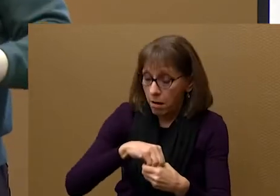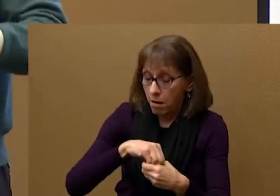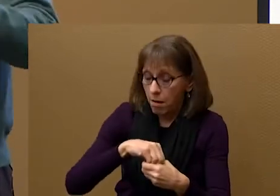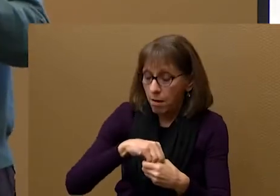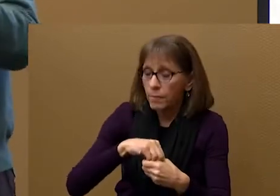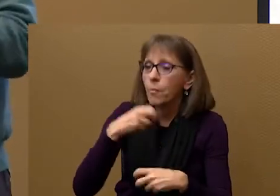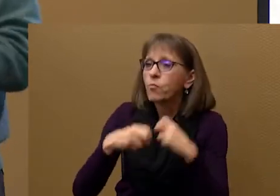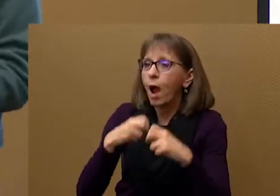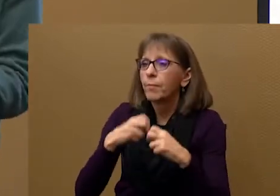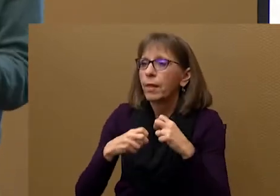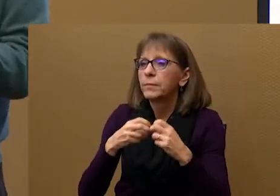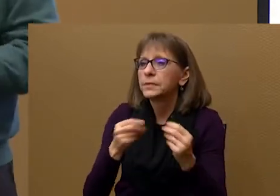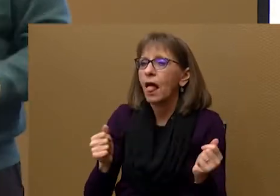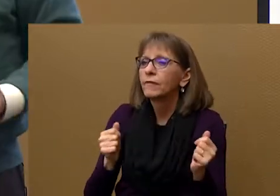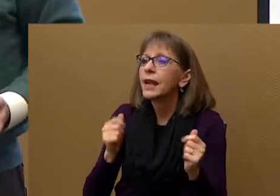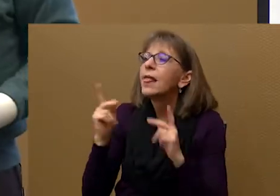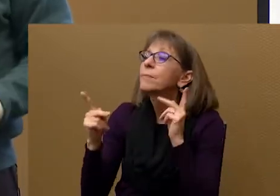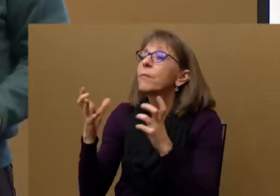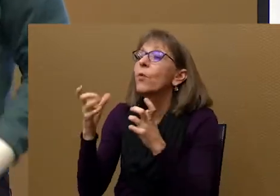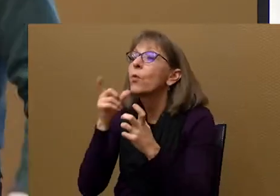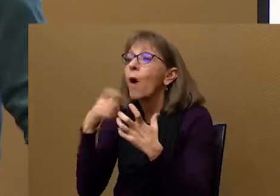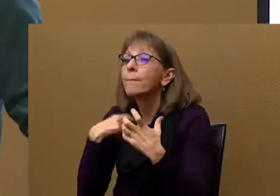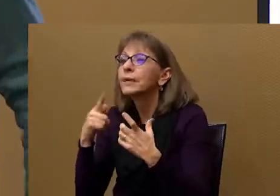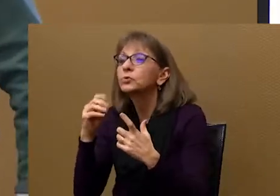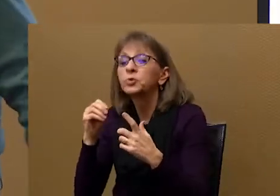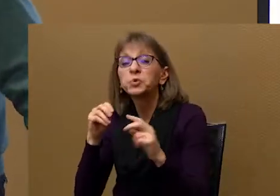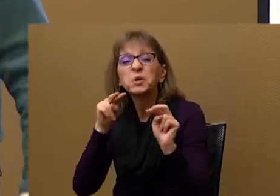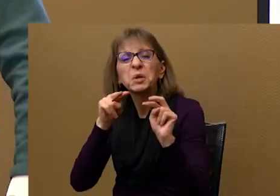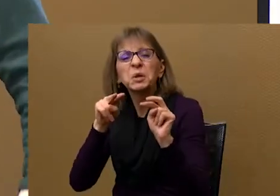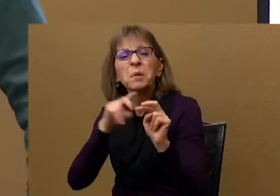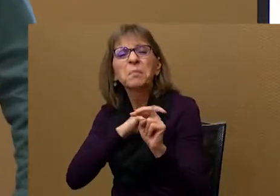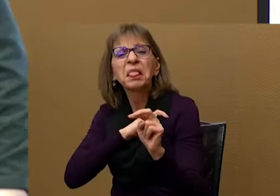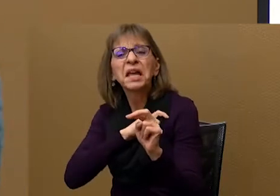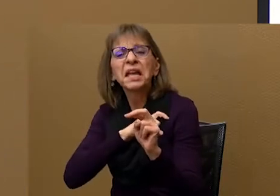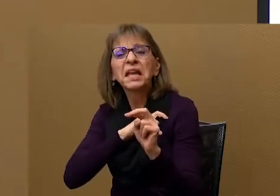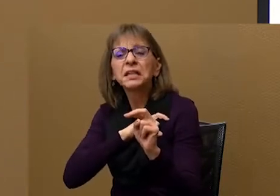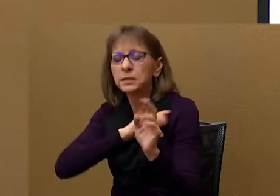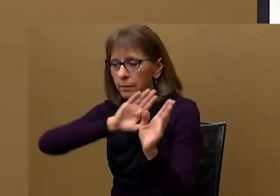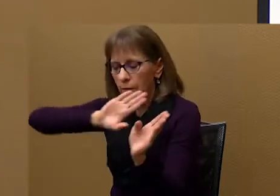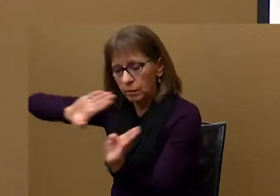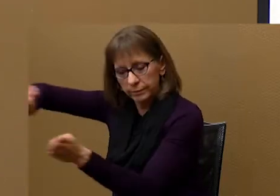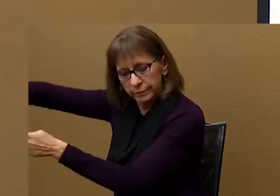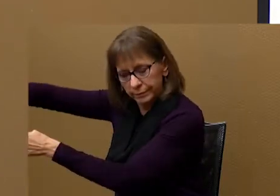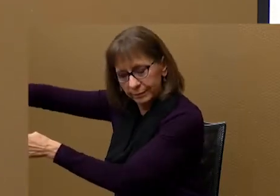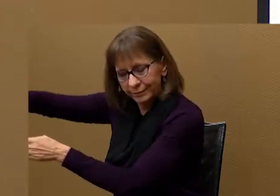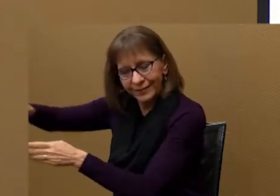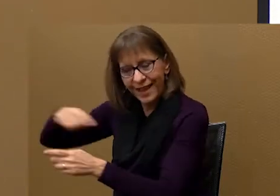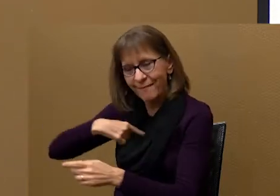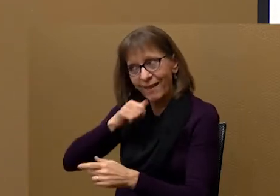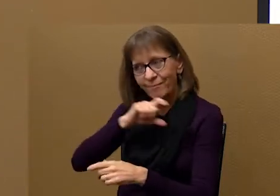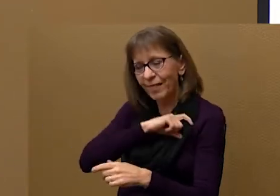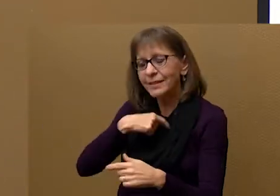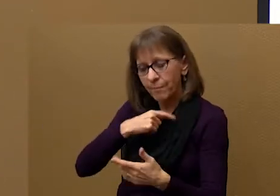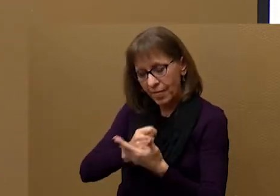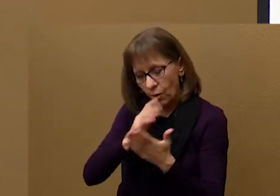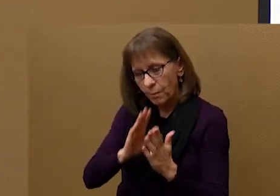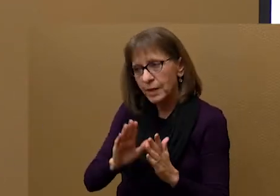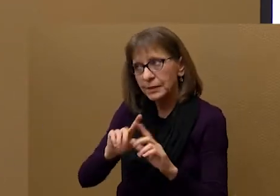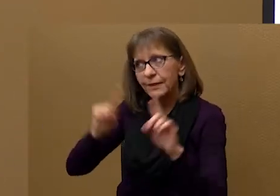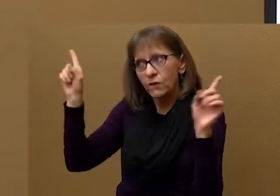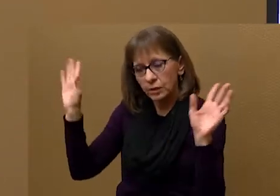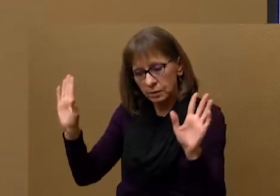worry, engaging them in problem solving, and pushing away all the people who want me to be police. Because I'm not the